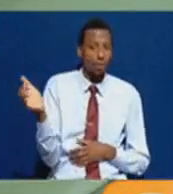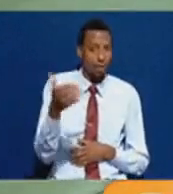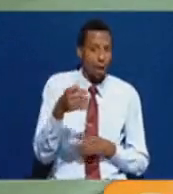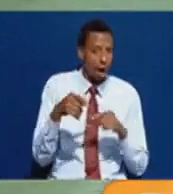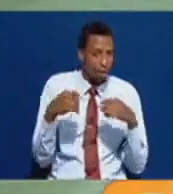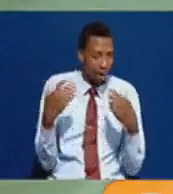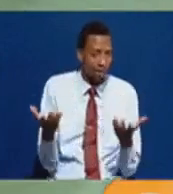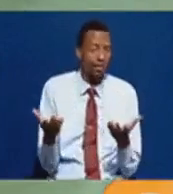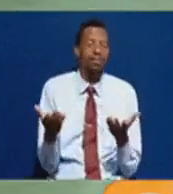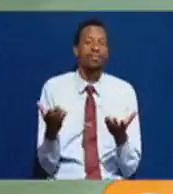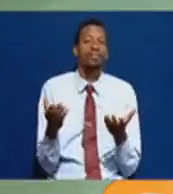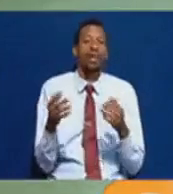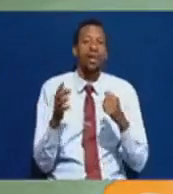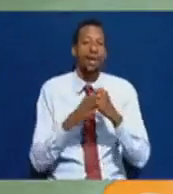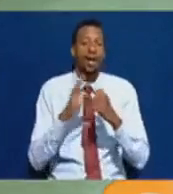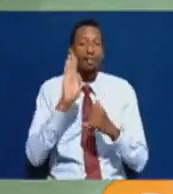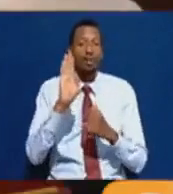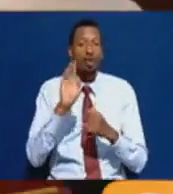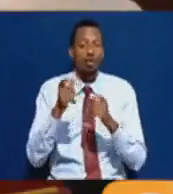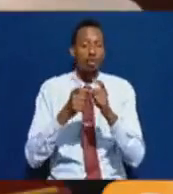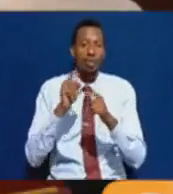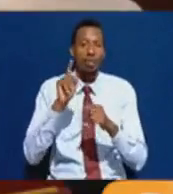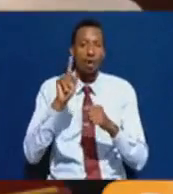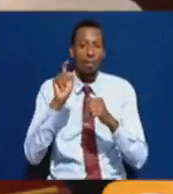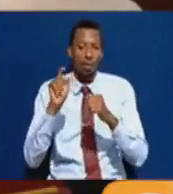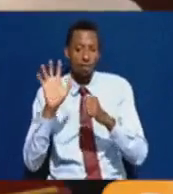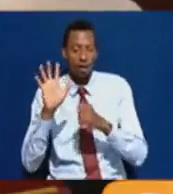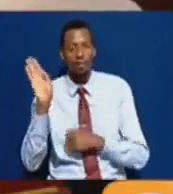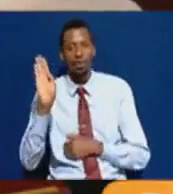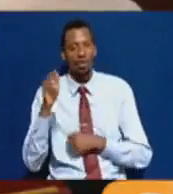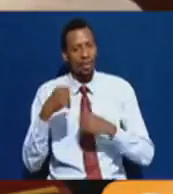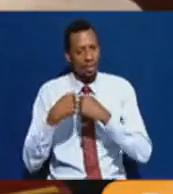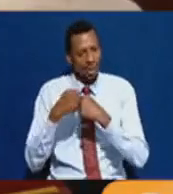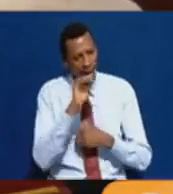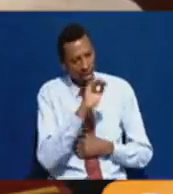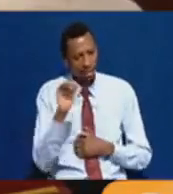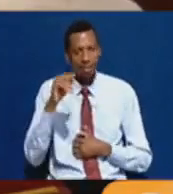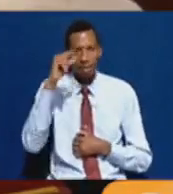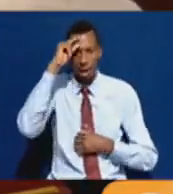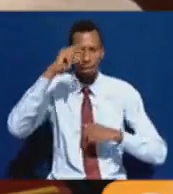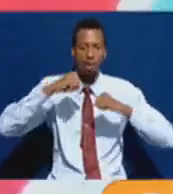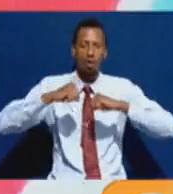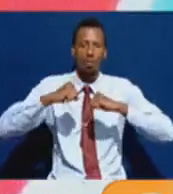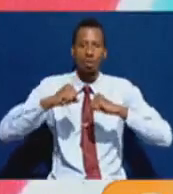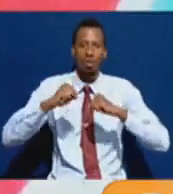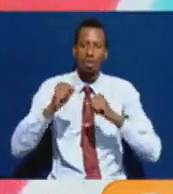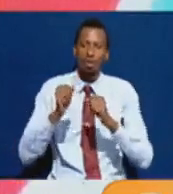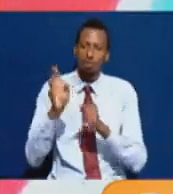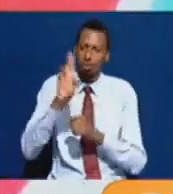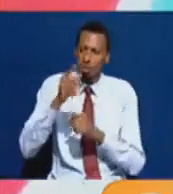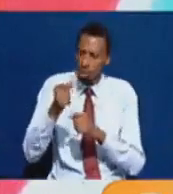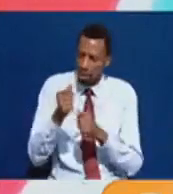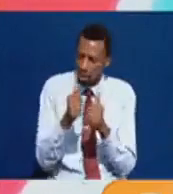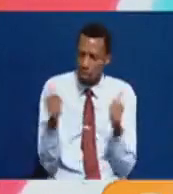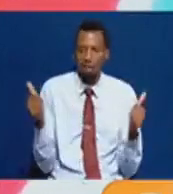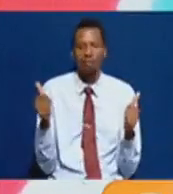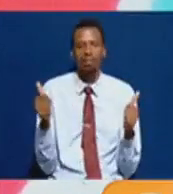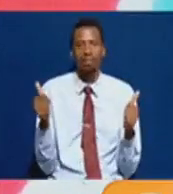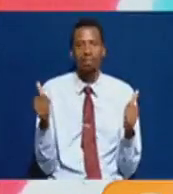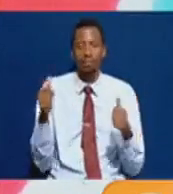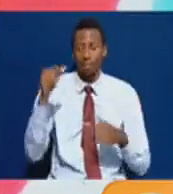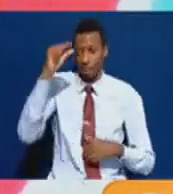from 1.5 billion. He challenged government officials to ensure the monies were properly utilized. As a government that